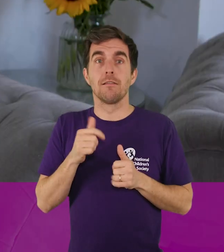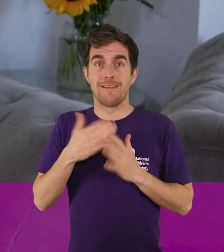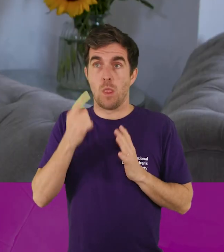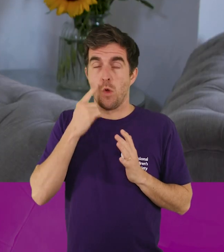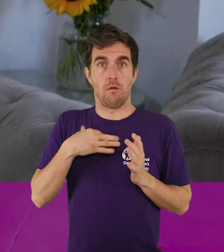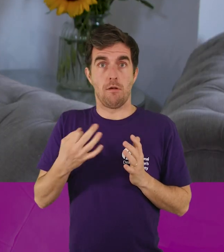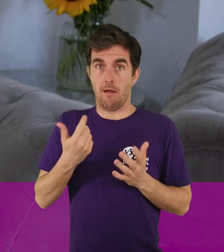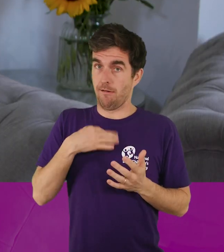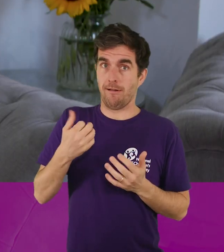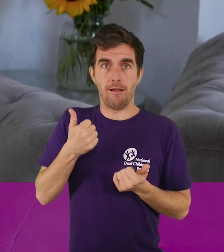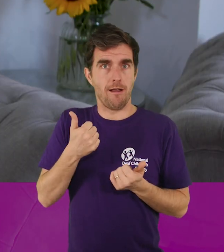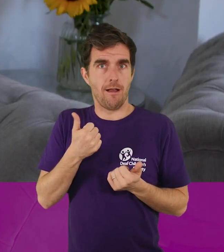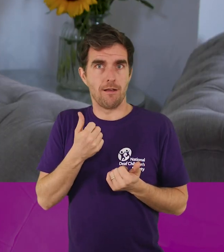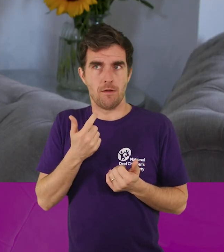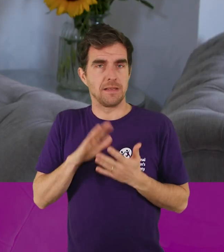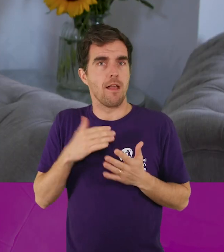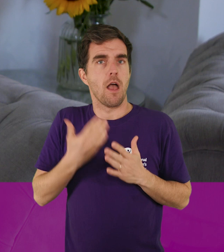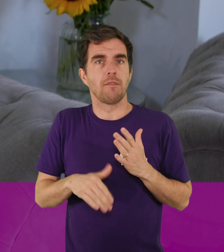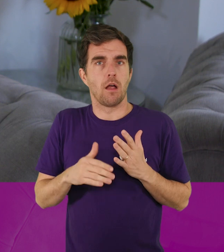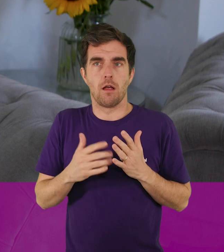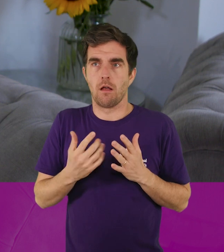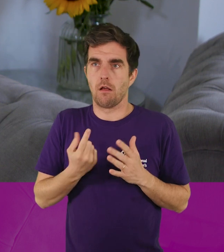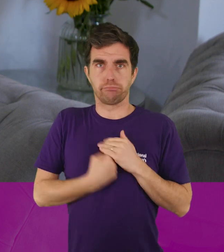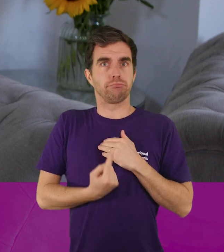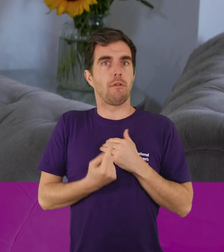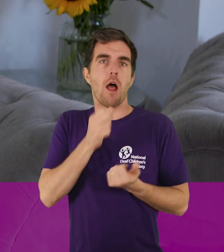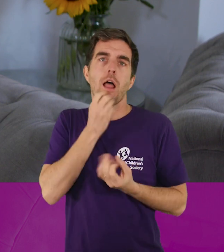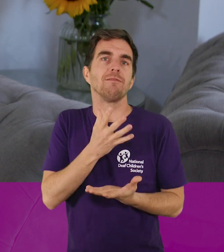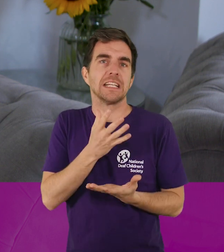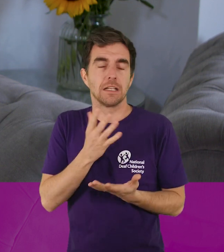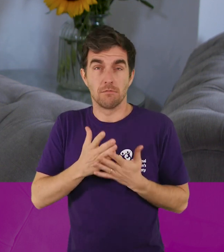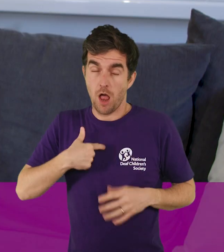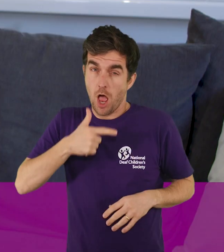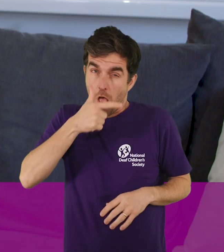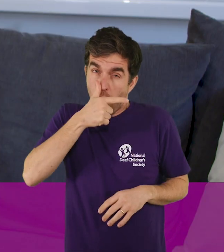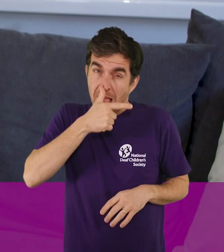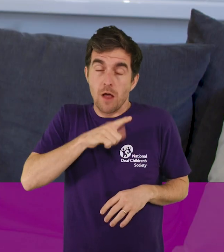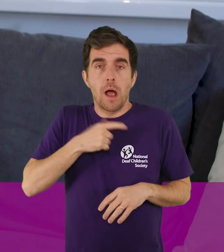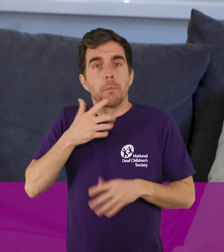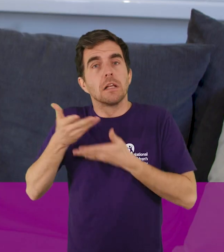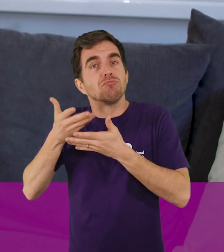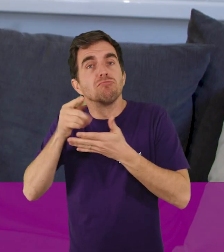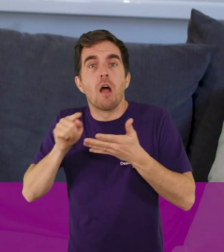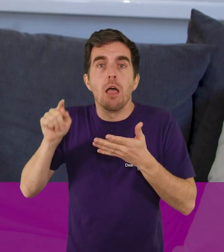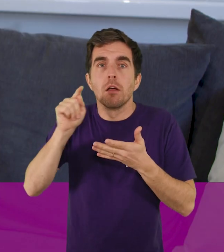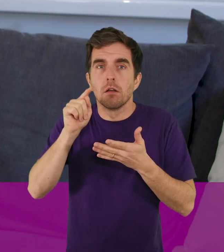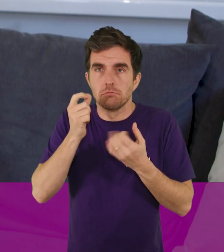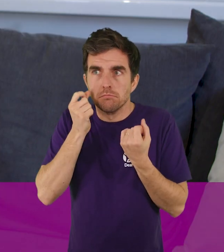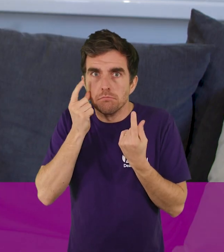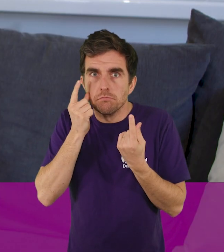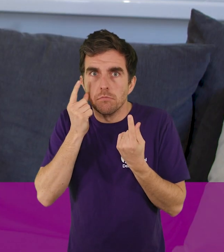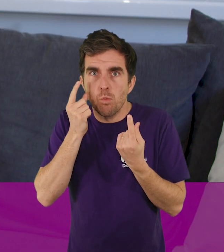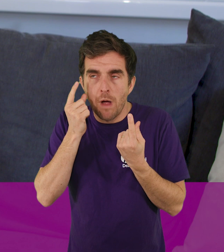and if we would like to be invited. So you're never left out, which is really, really good. I think we were very lucky because